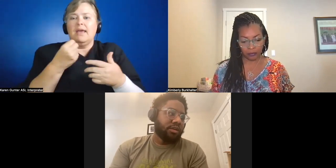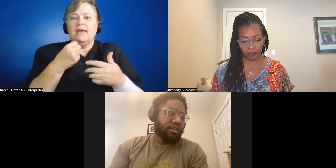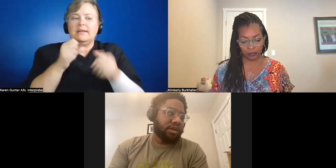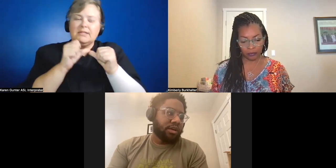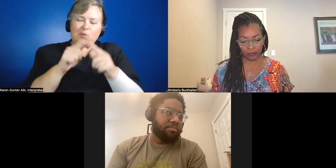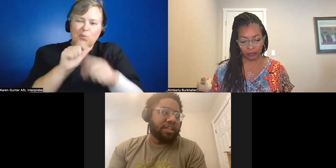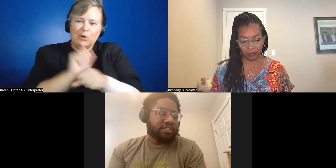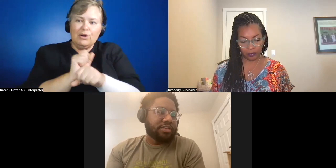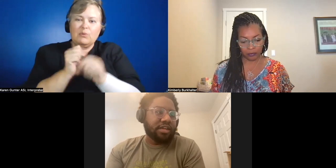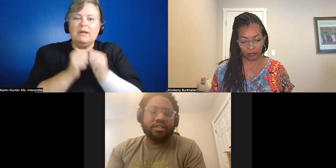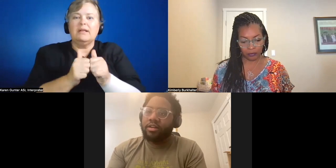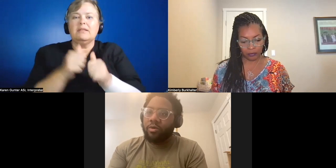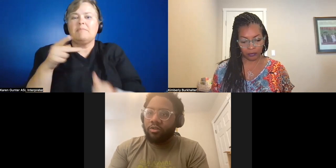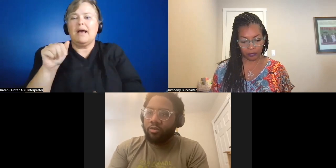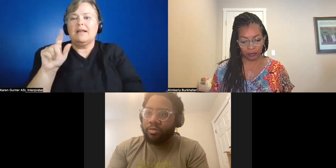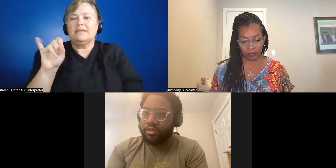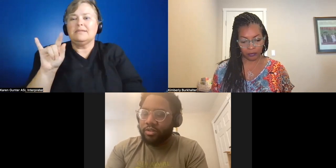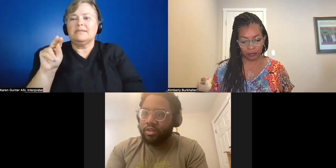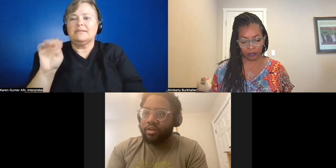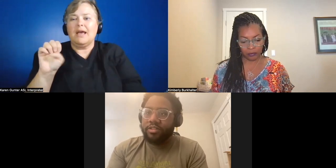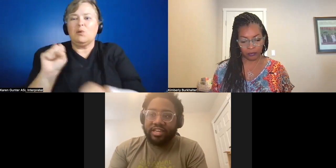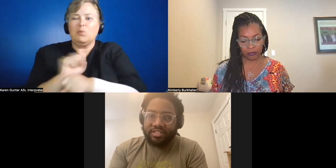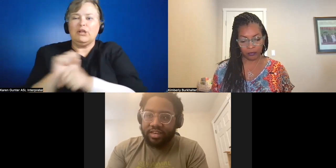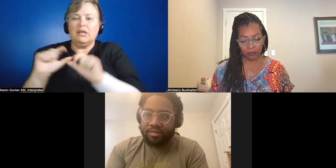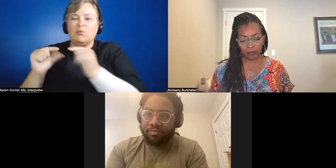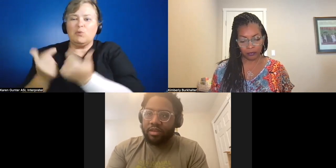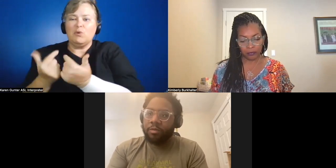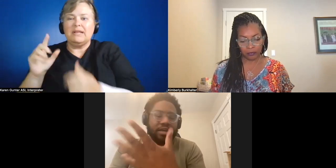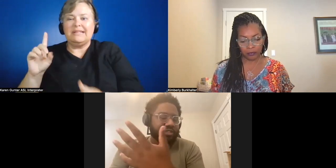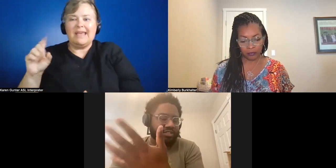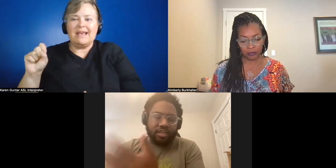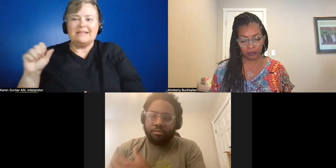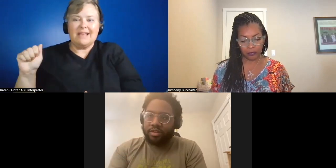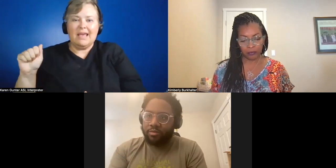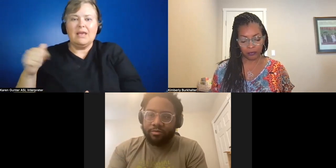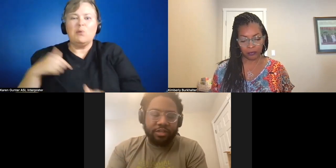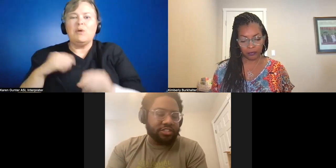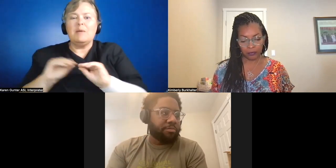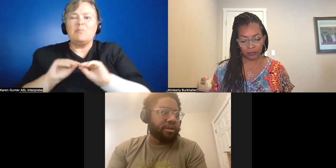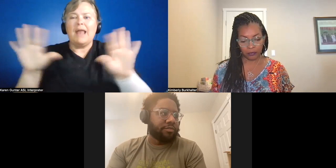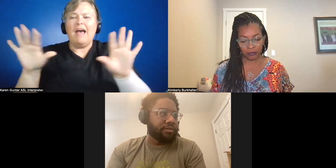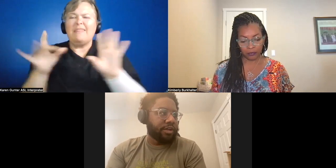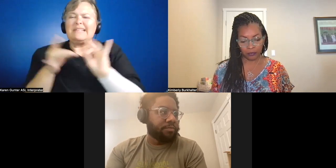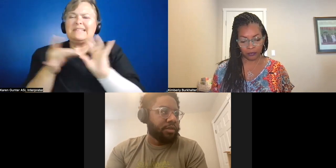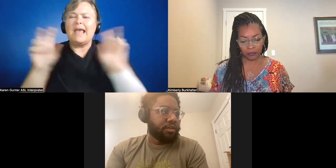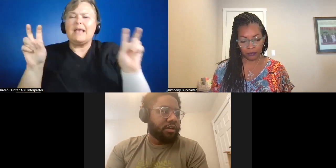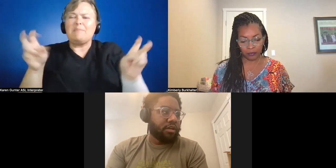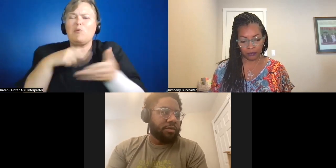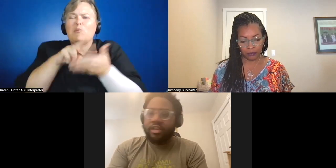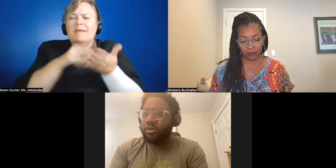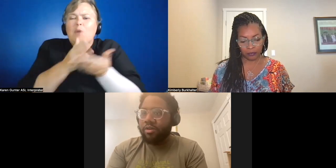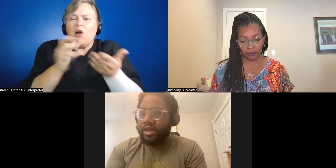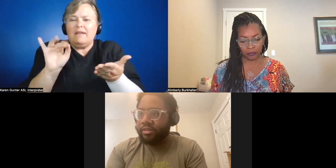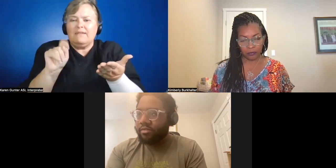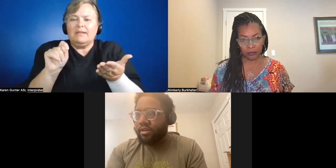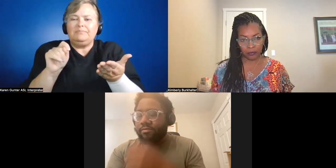the Palestine Solidarity Working Group of DSA. And we put out this statement. I want to read just a part of it, right? And